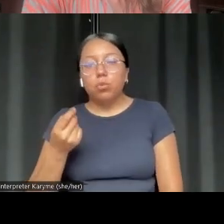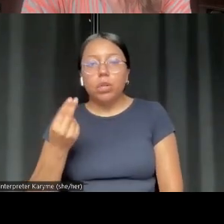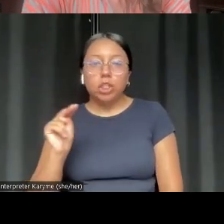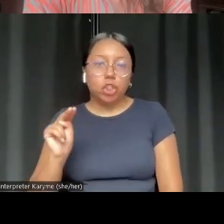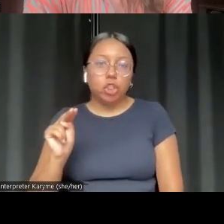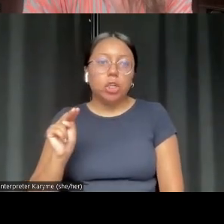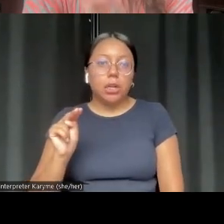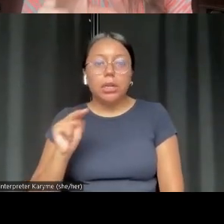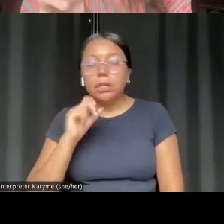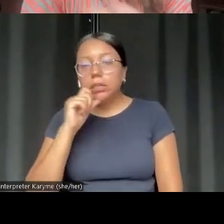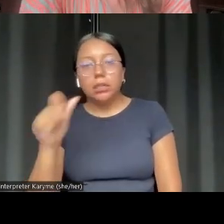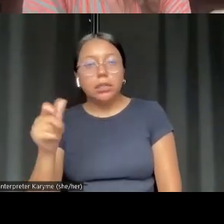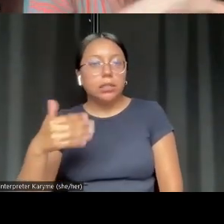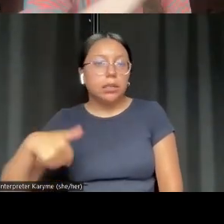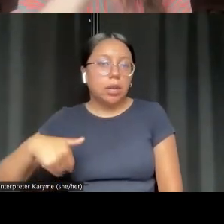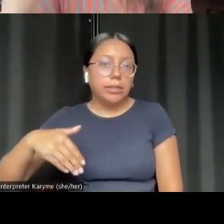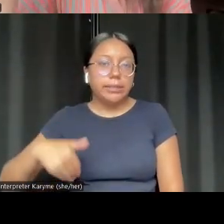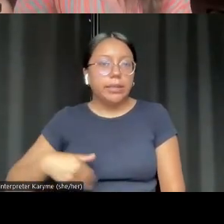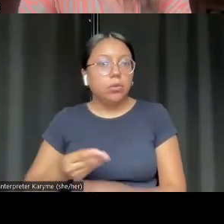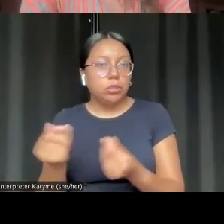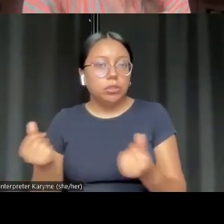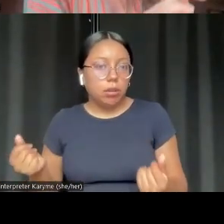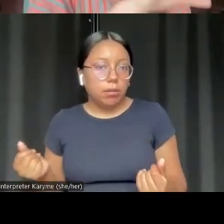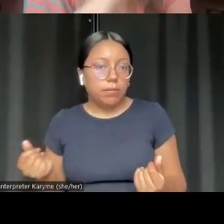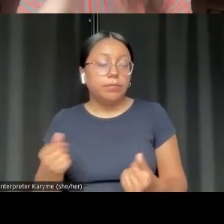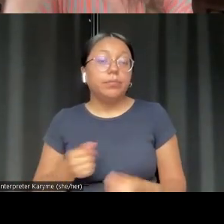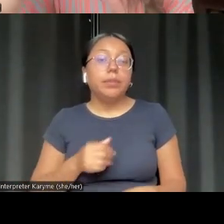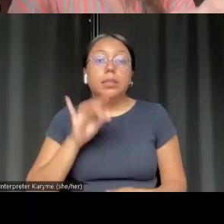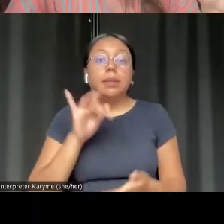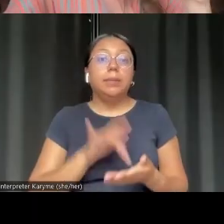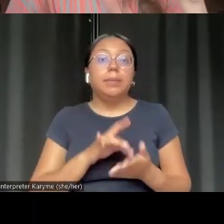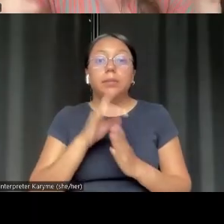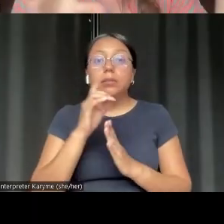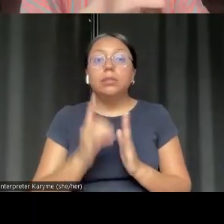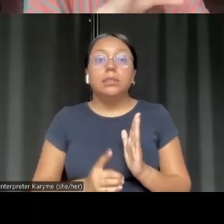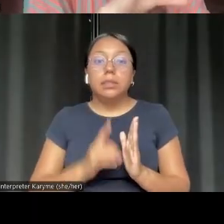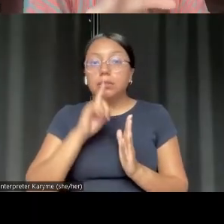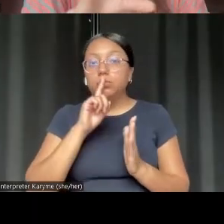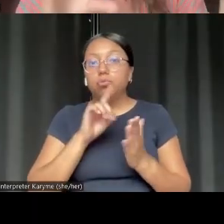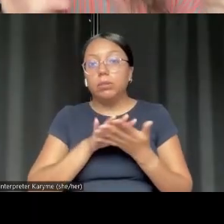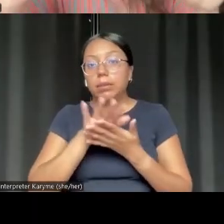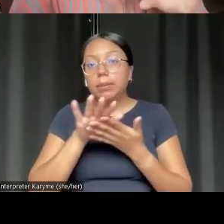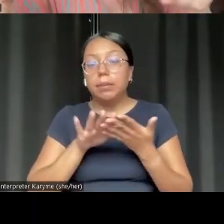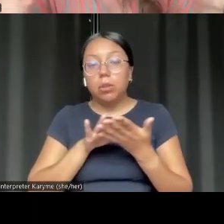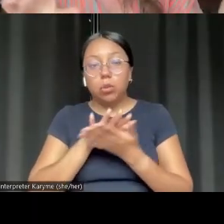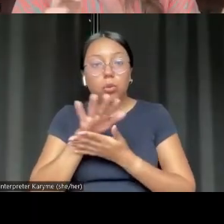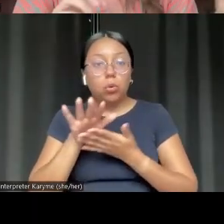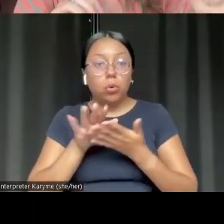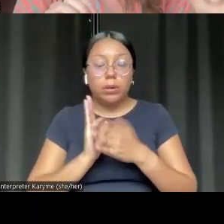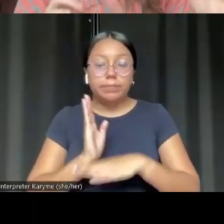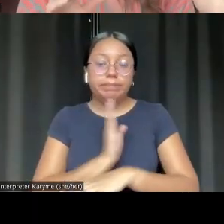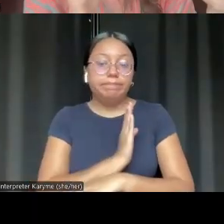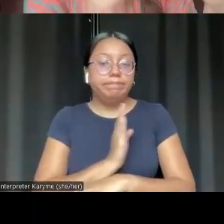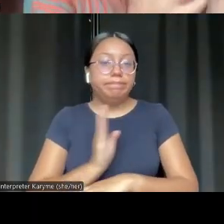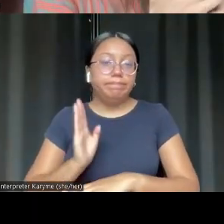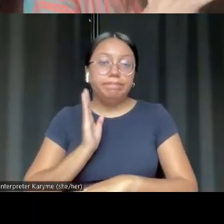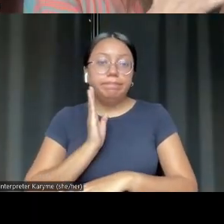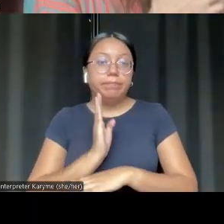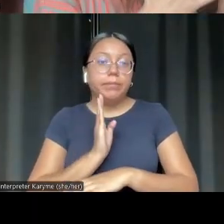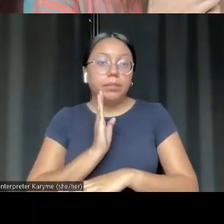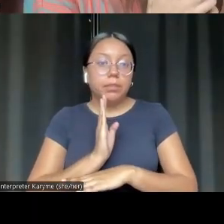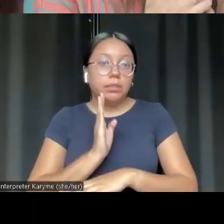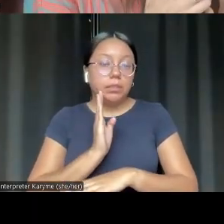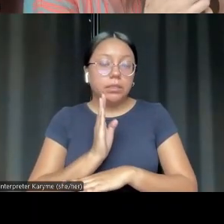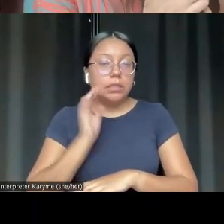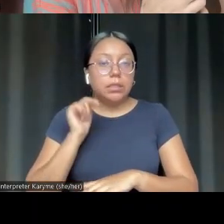unresolved. But design, I've got that in the middle here, is this big blurry house that lists between those two different poles, and it can